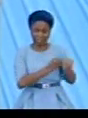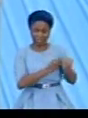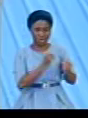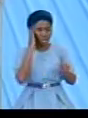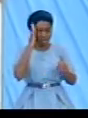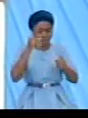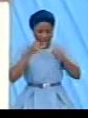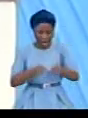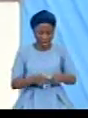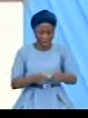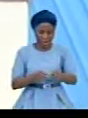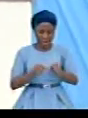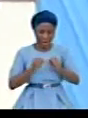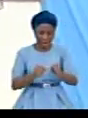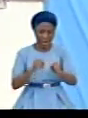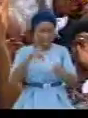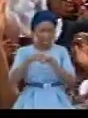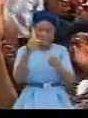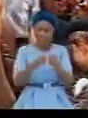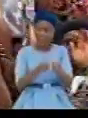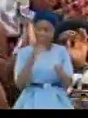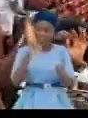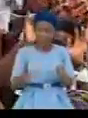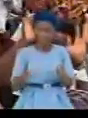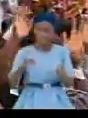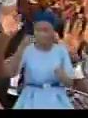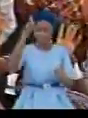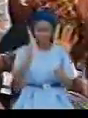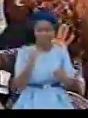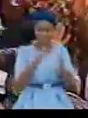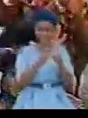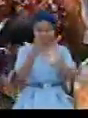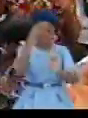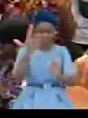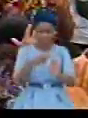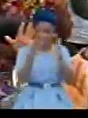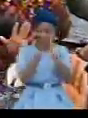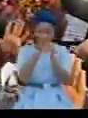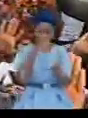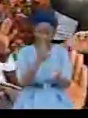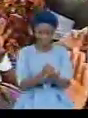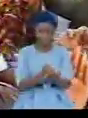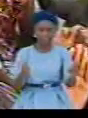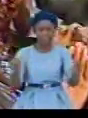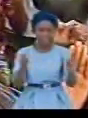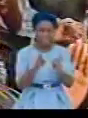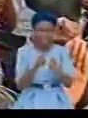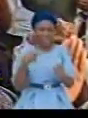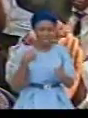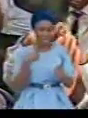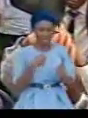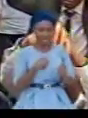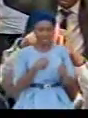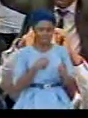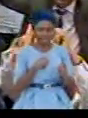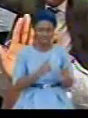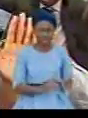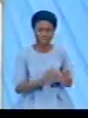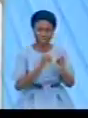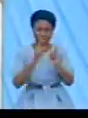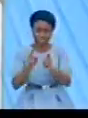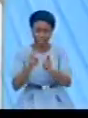in every child of God in Jesus' name. As you go, you're at a